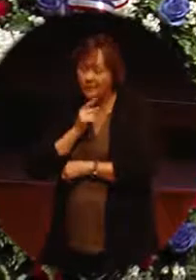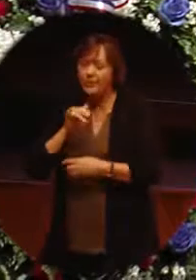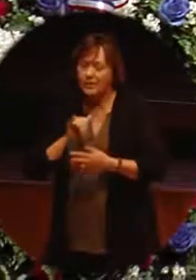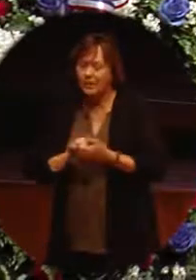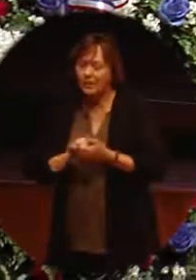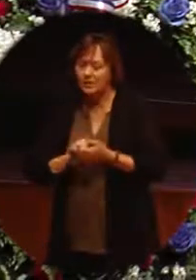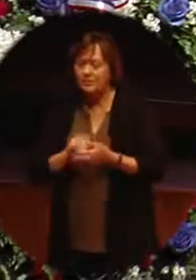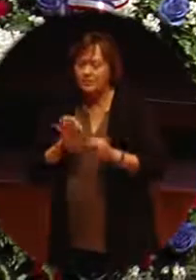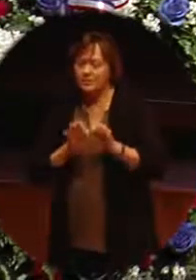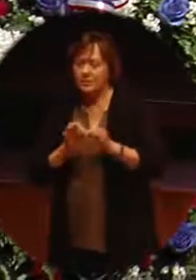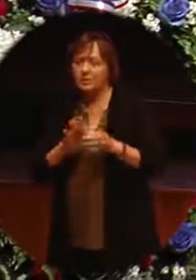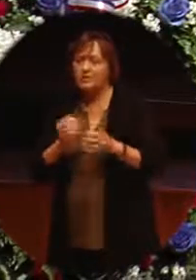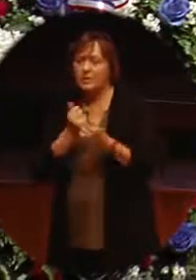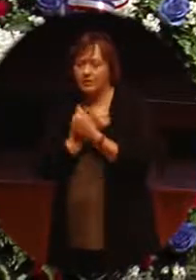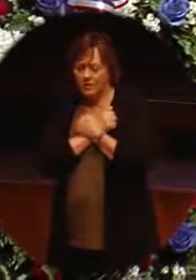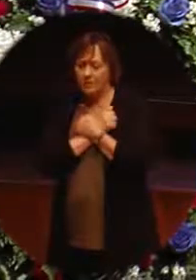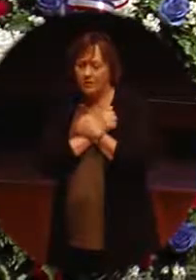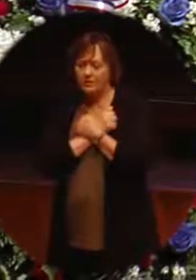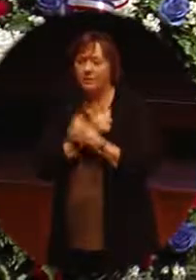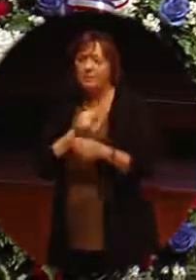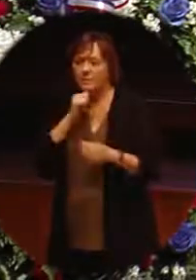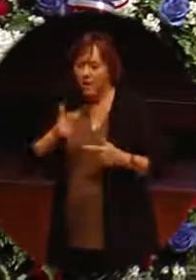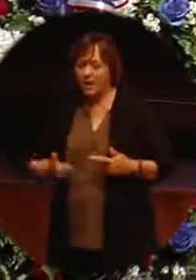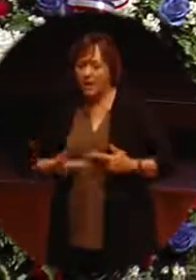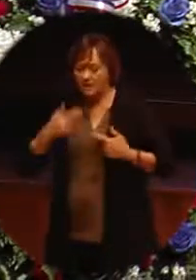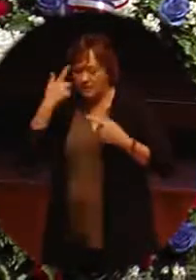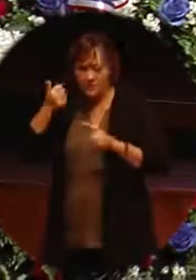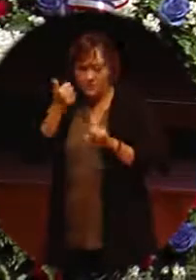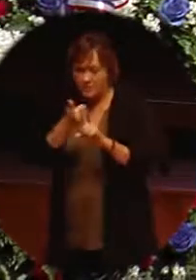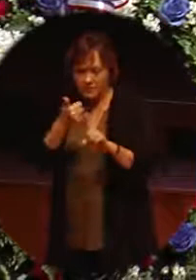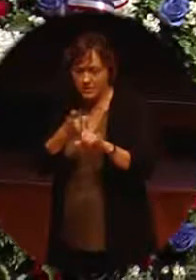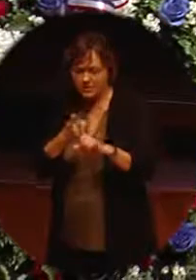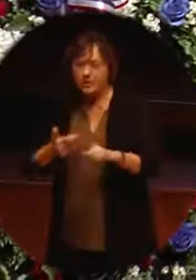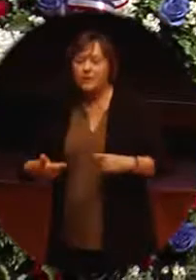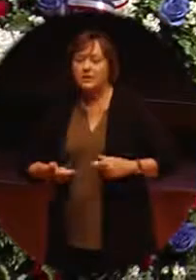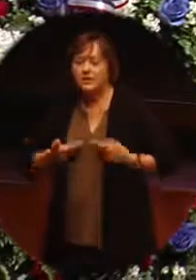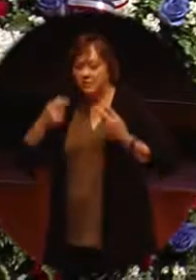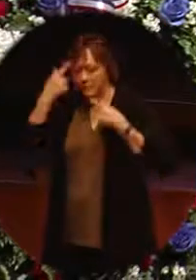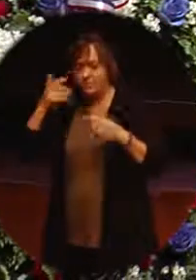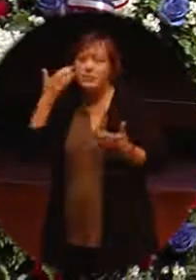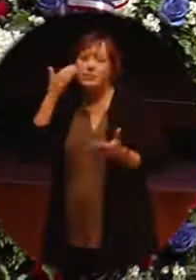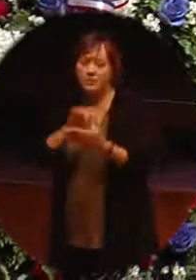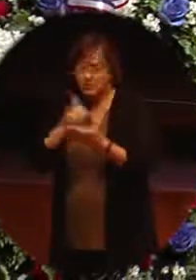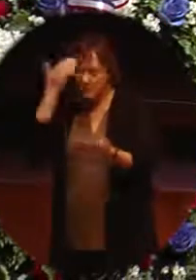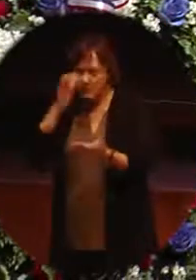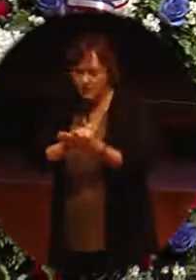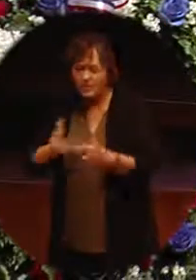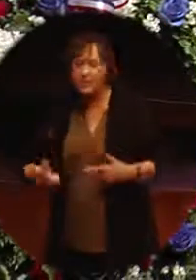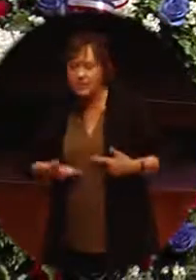Because really, that is the definition of love. Not living for yourself, living for your